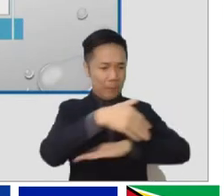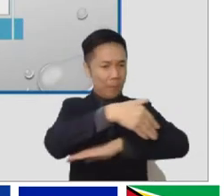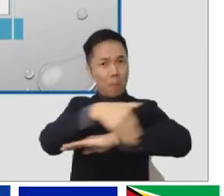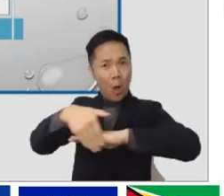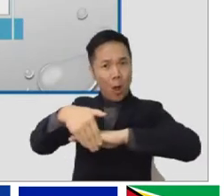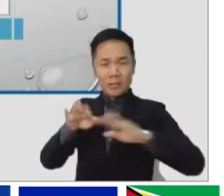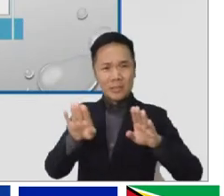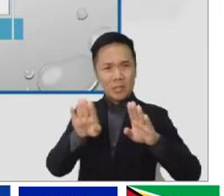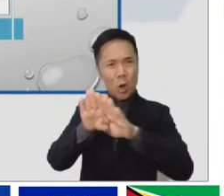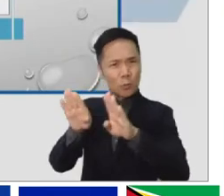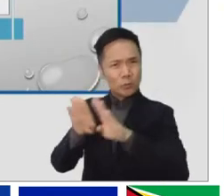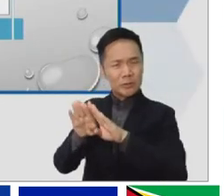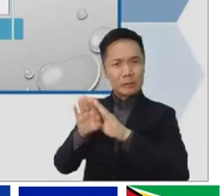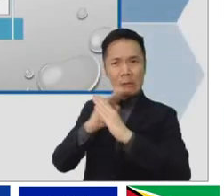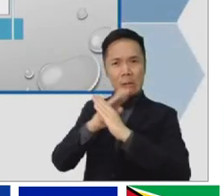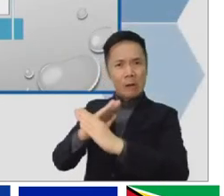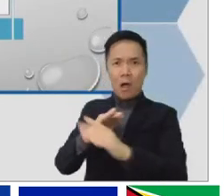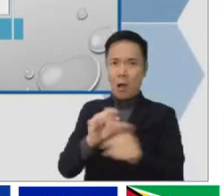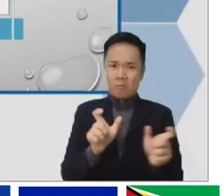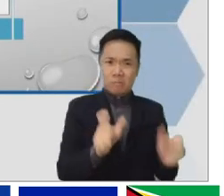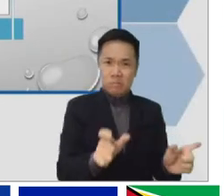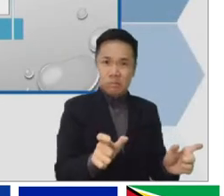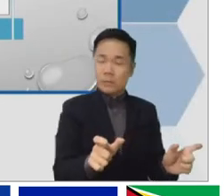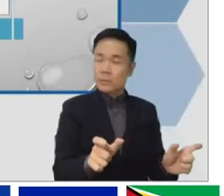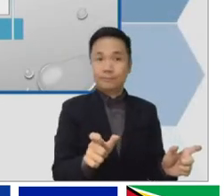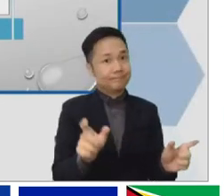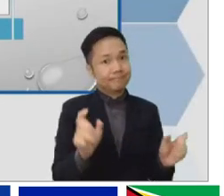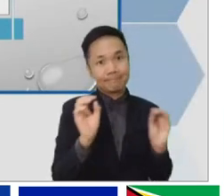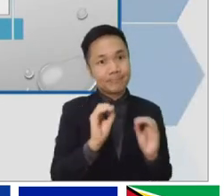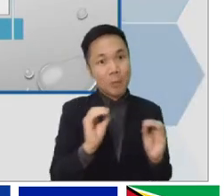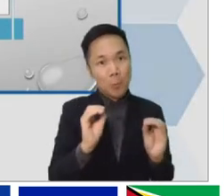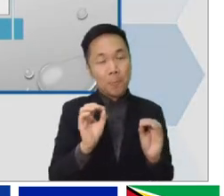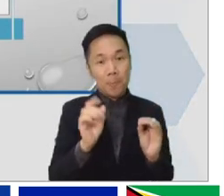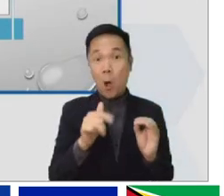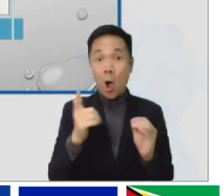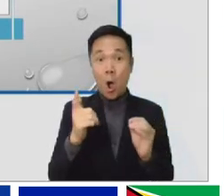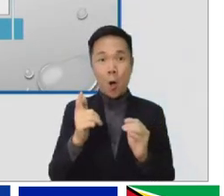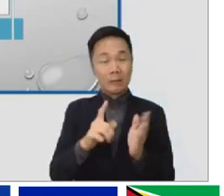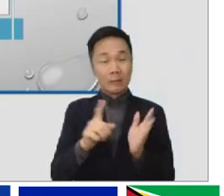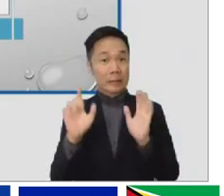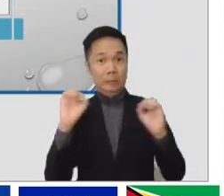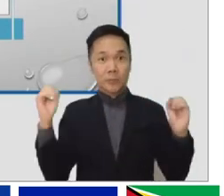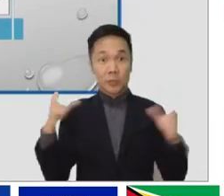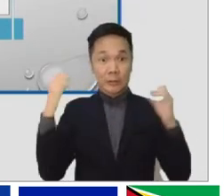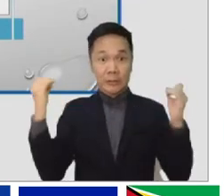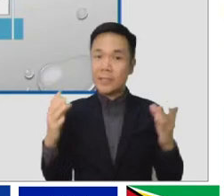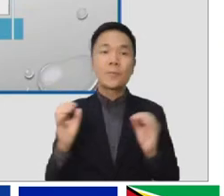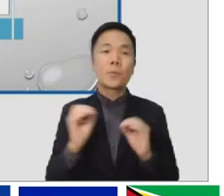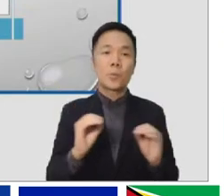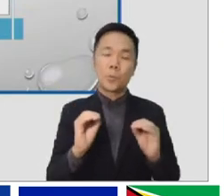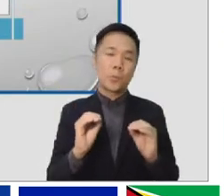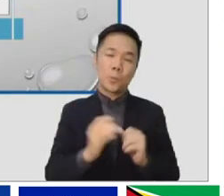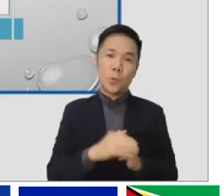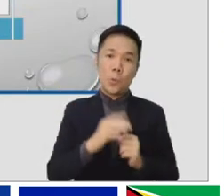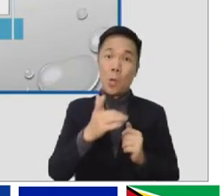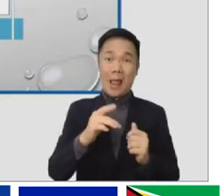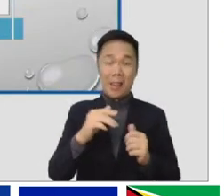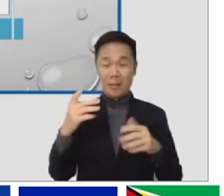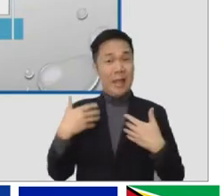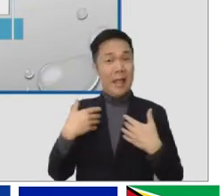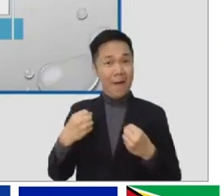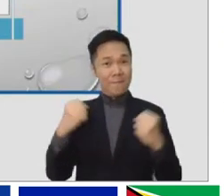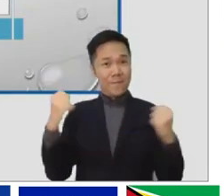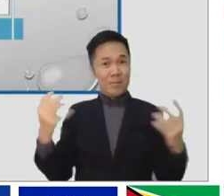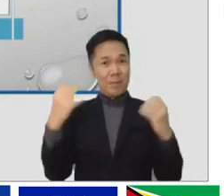curfew or declared a state of emergency. Rather, a public health emergency was declared, allowing for necessary amendments to the